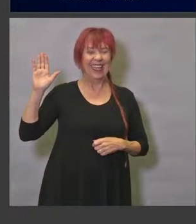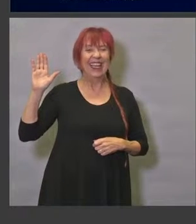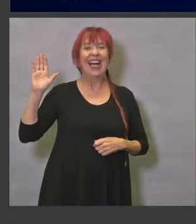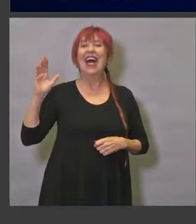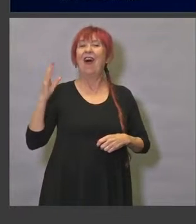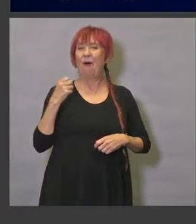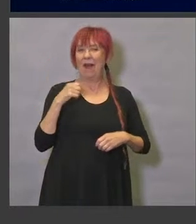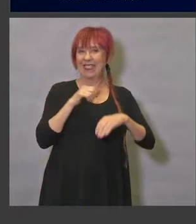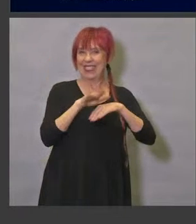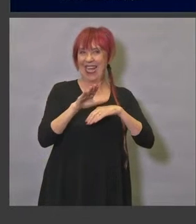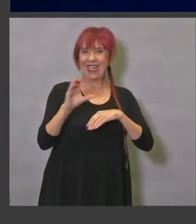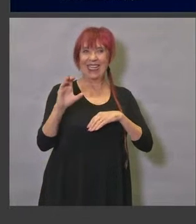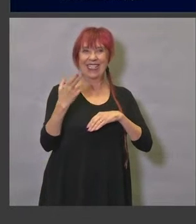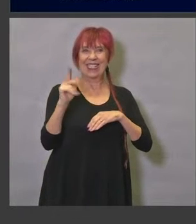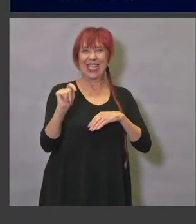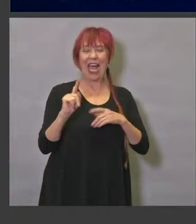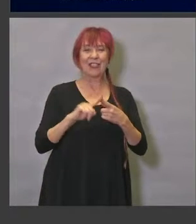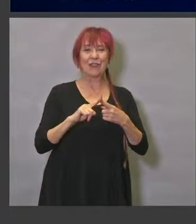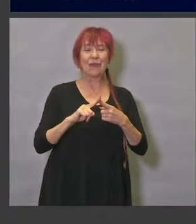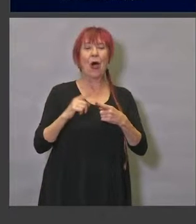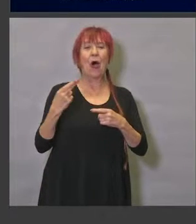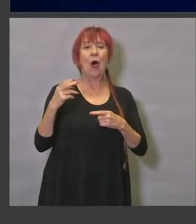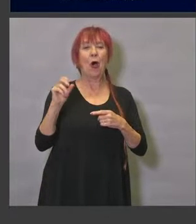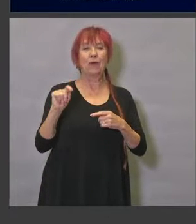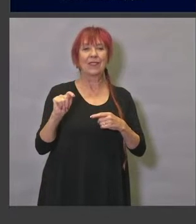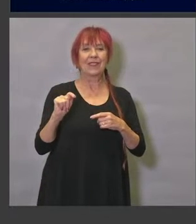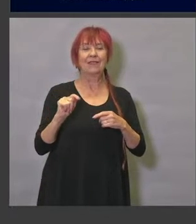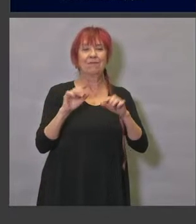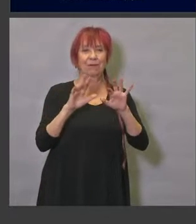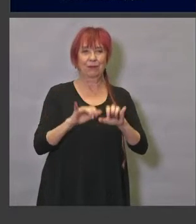send a chat to the host to be placed in queue.